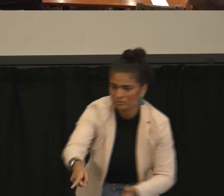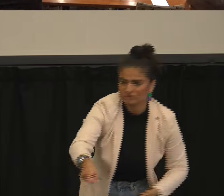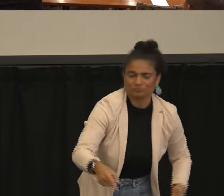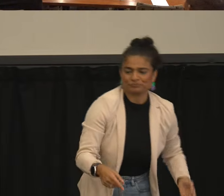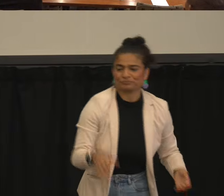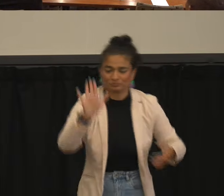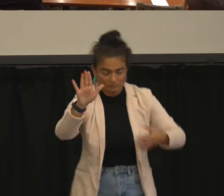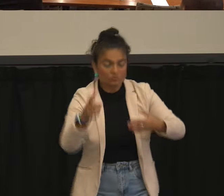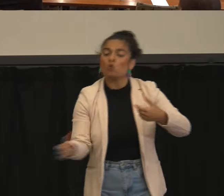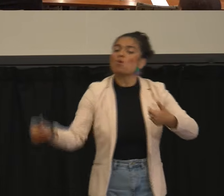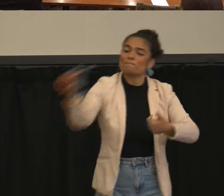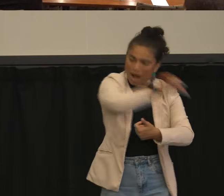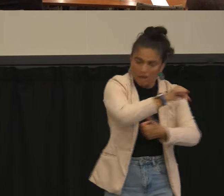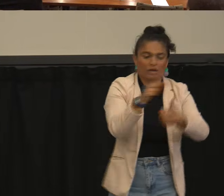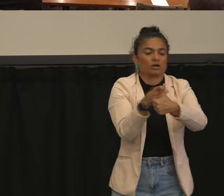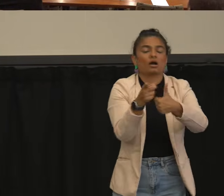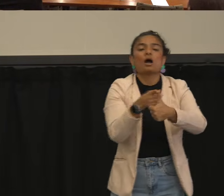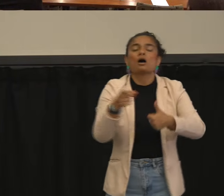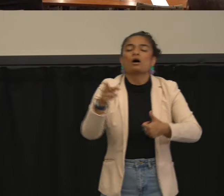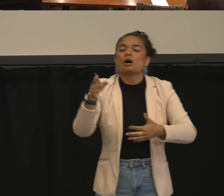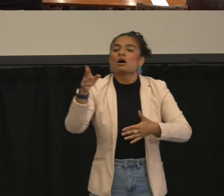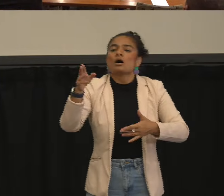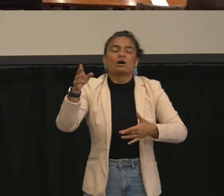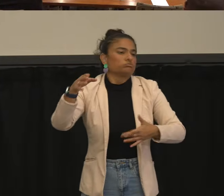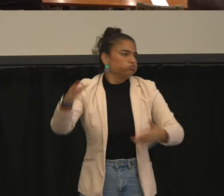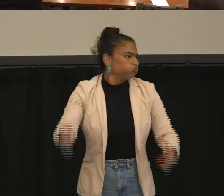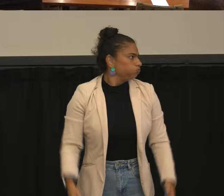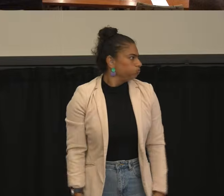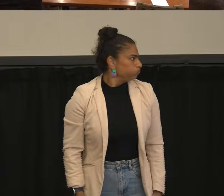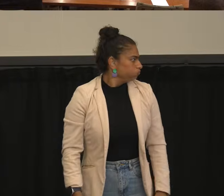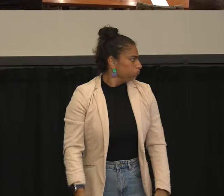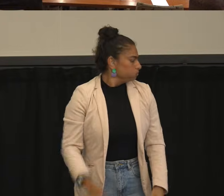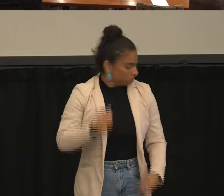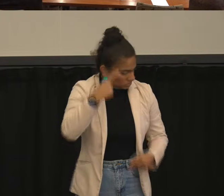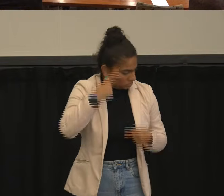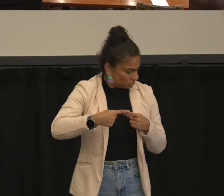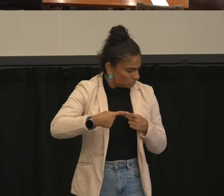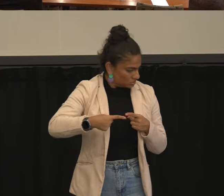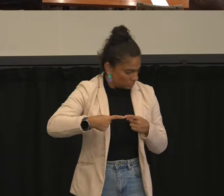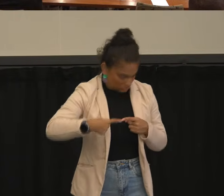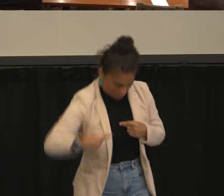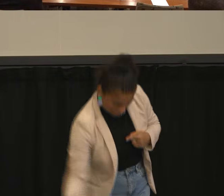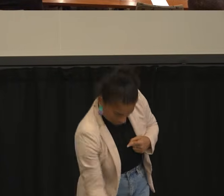Please. Okay, great. Thank you, Candice. Okay, so let's just start that list again.